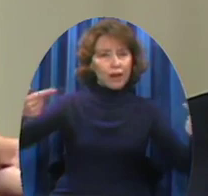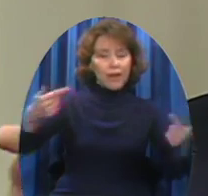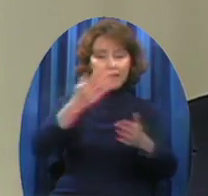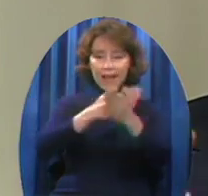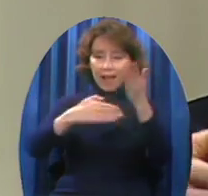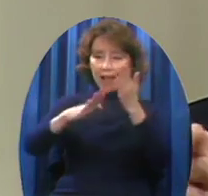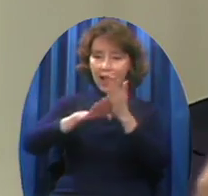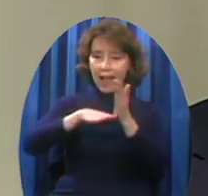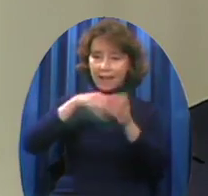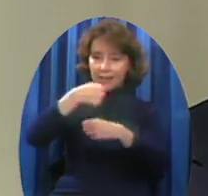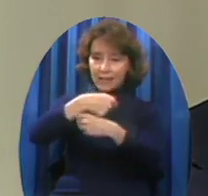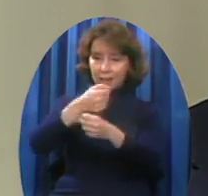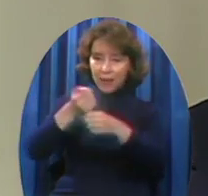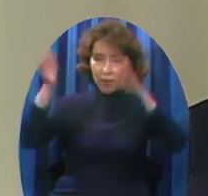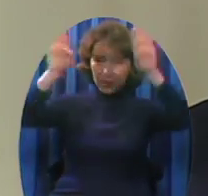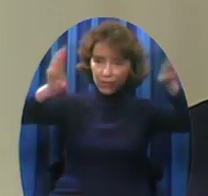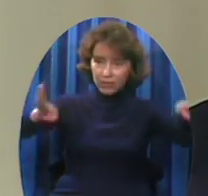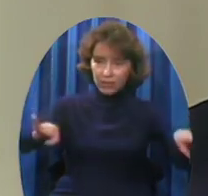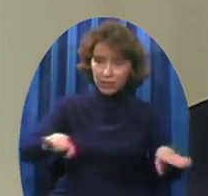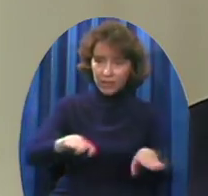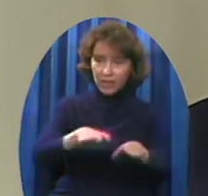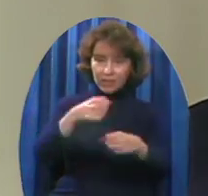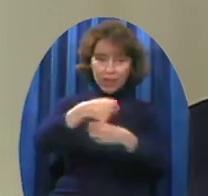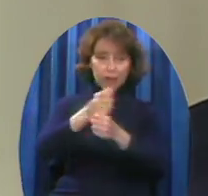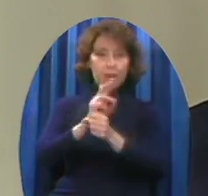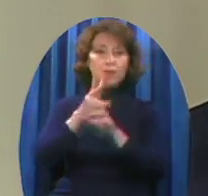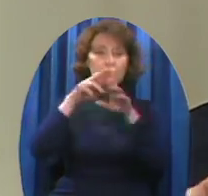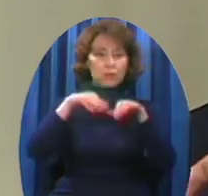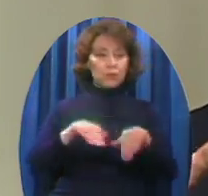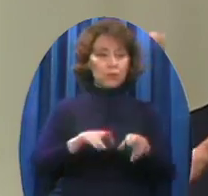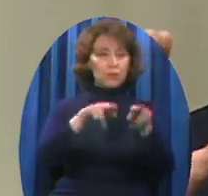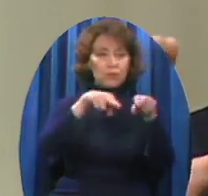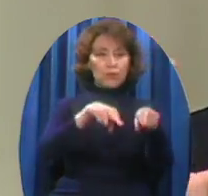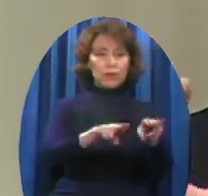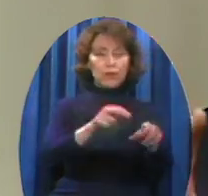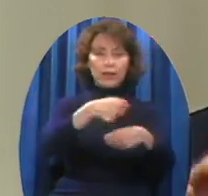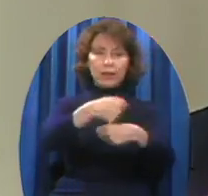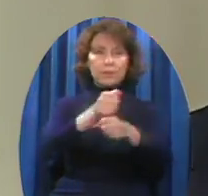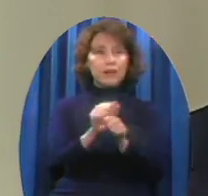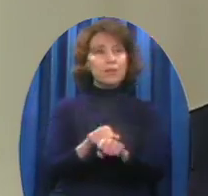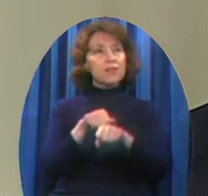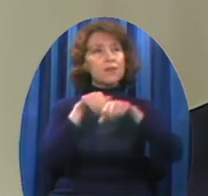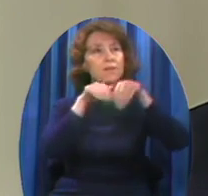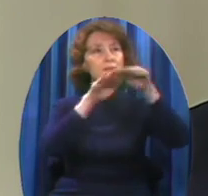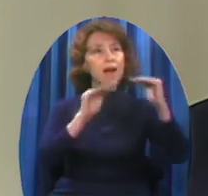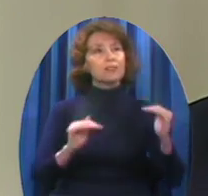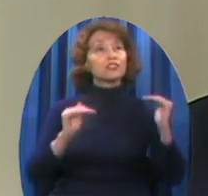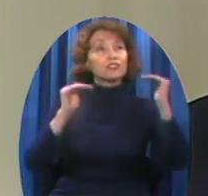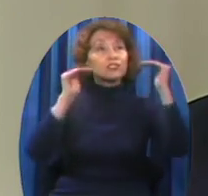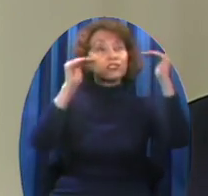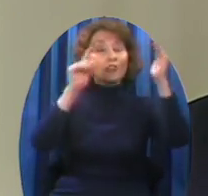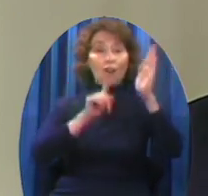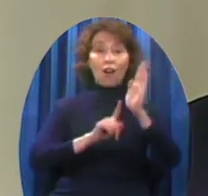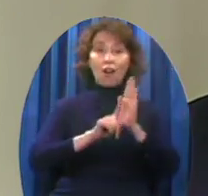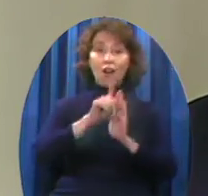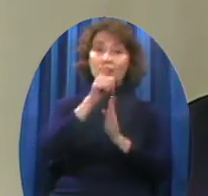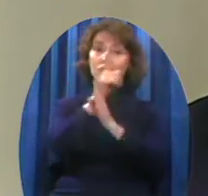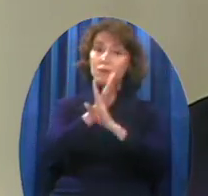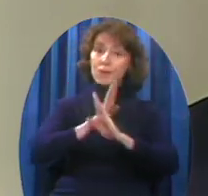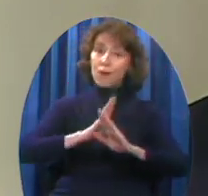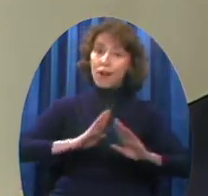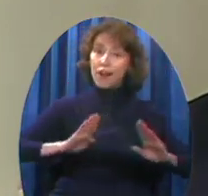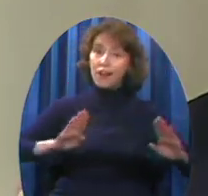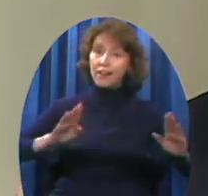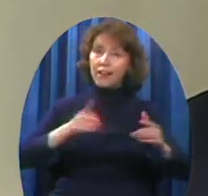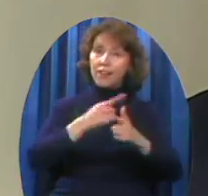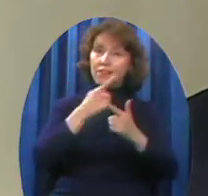His fingers, He traced courses for the rivers. He made the mountains to stand so tall and still. But then my mind's eye